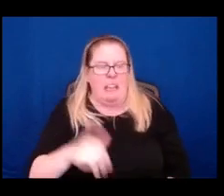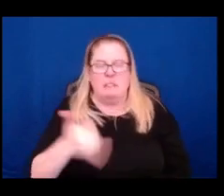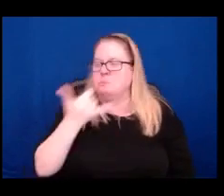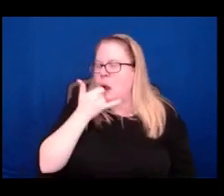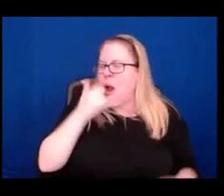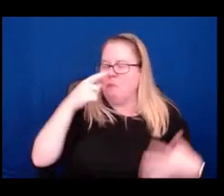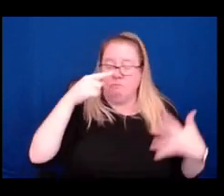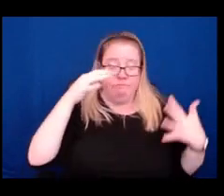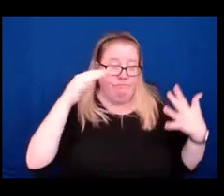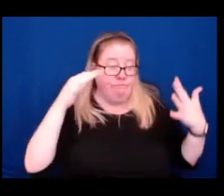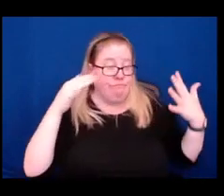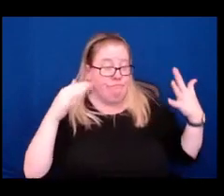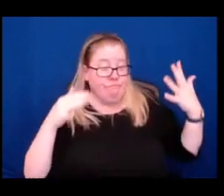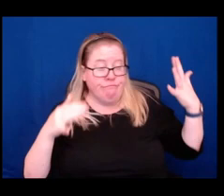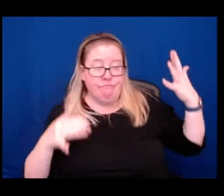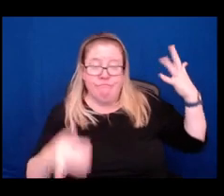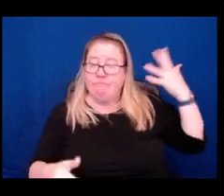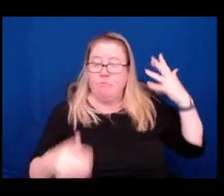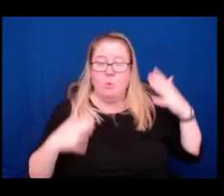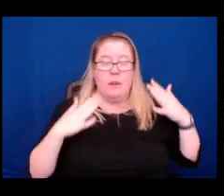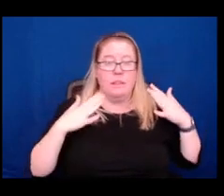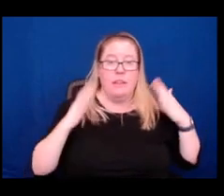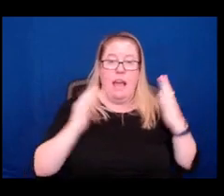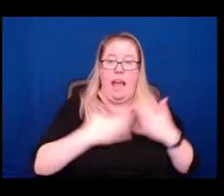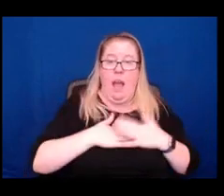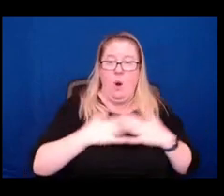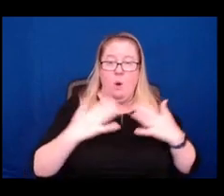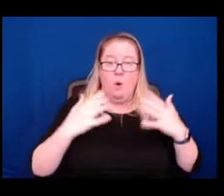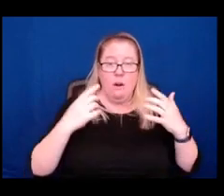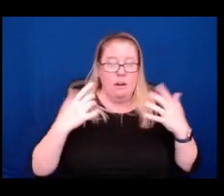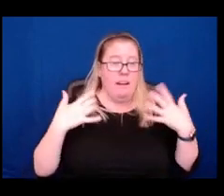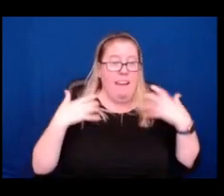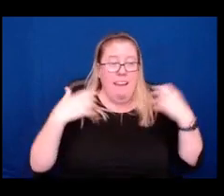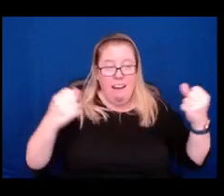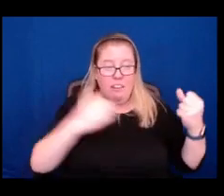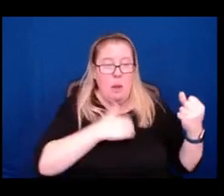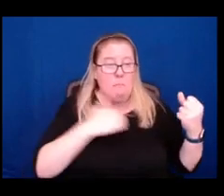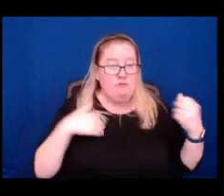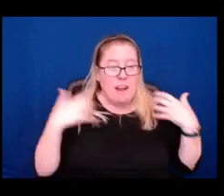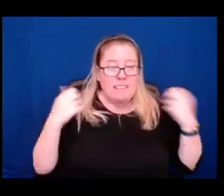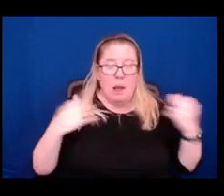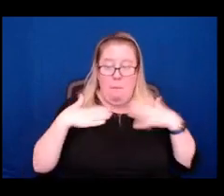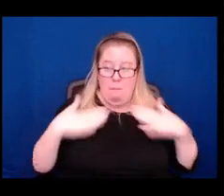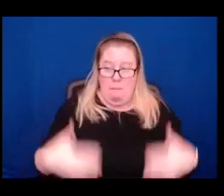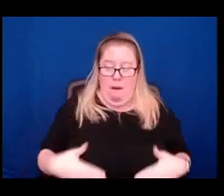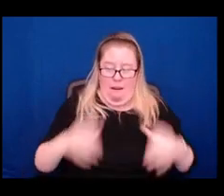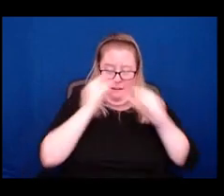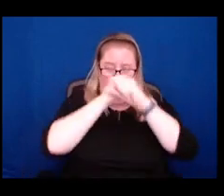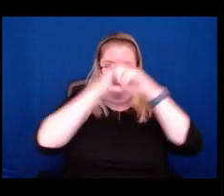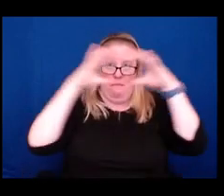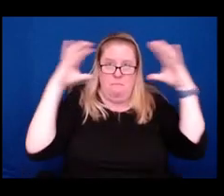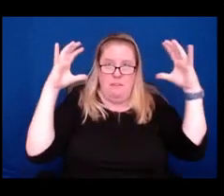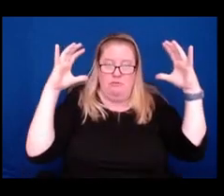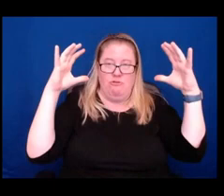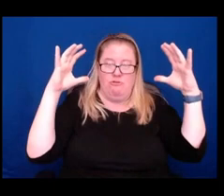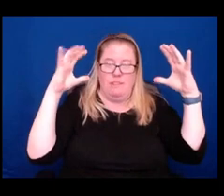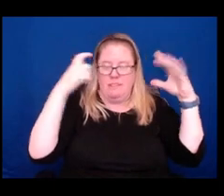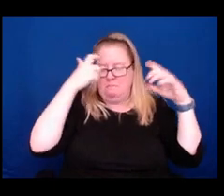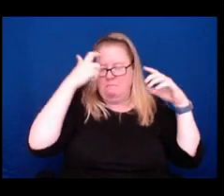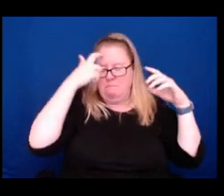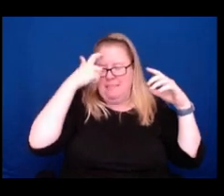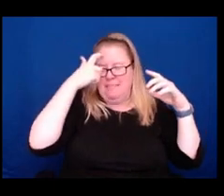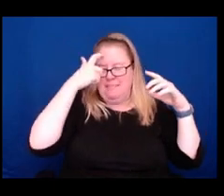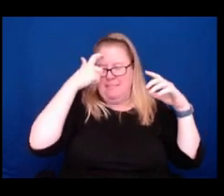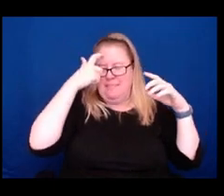these things that have to do with our womb health, our breast health, our body image. Oftentimes it's just a lot of mental baggage that